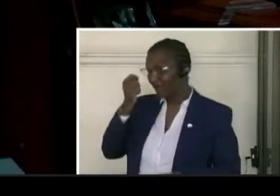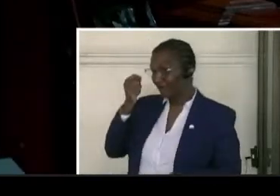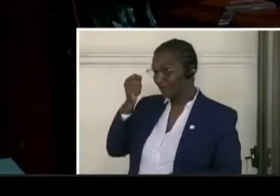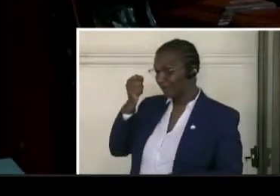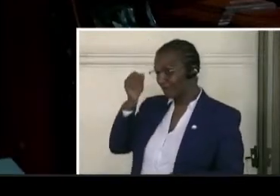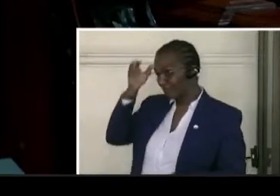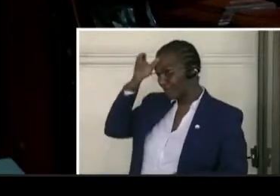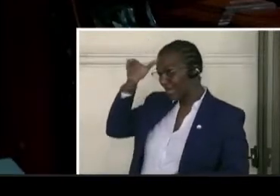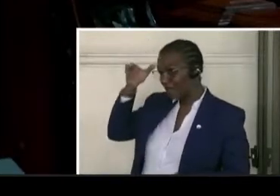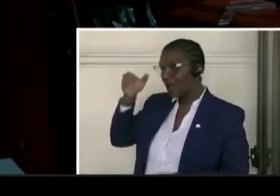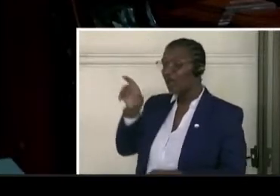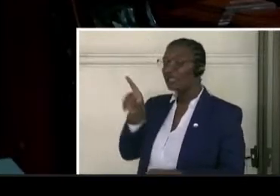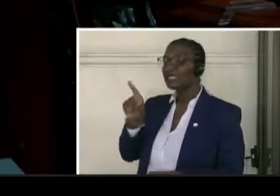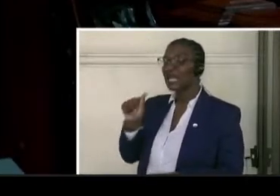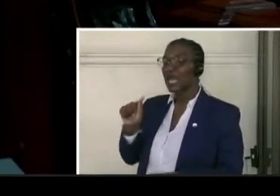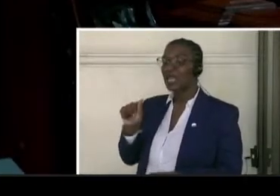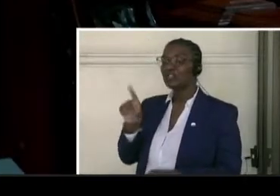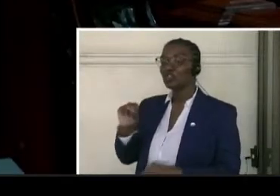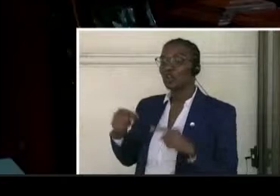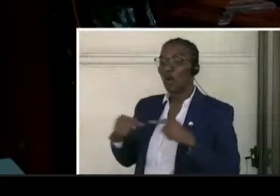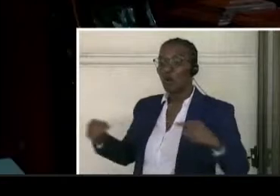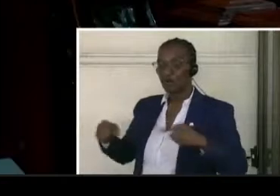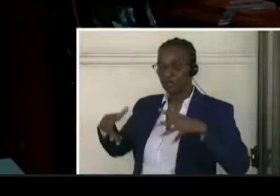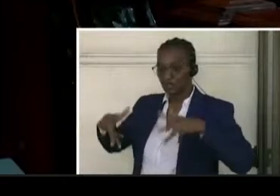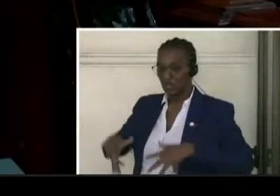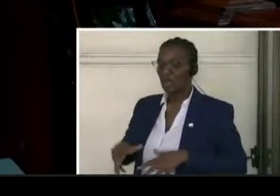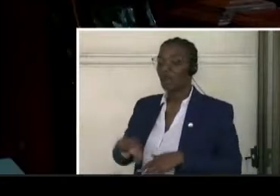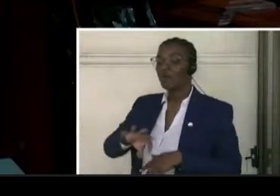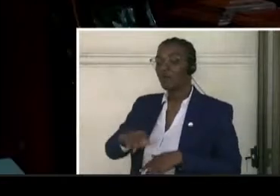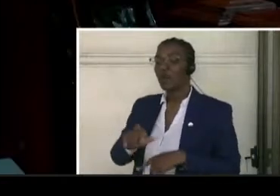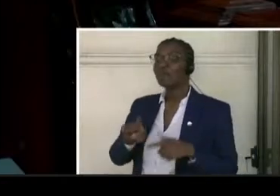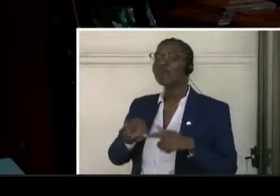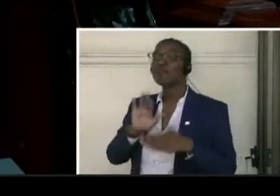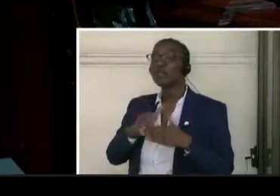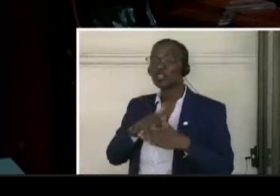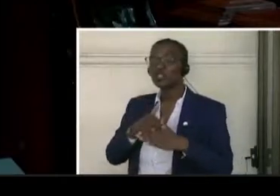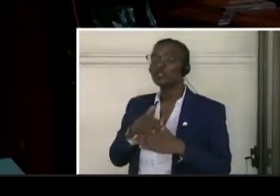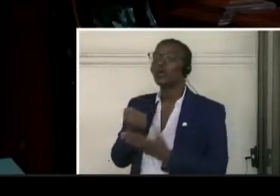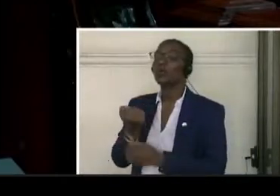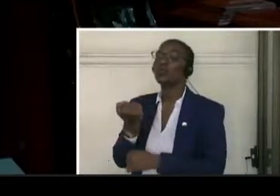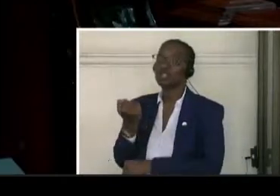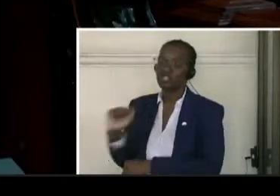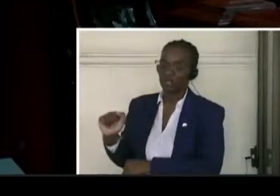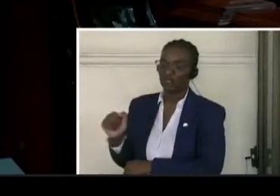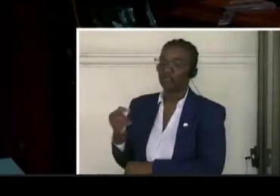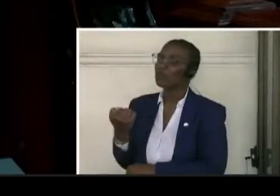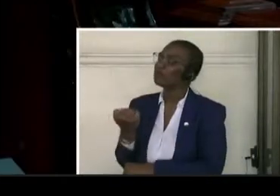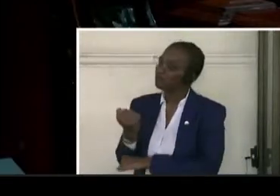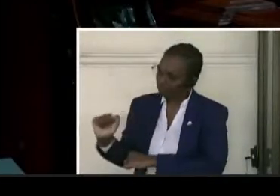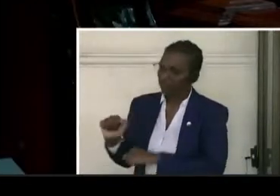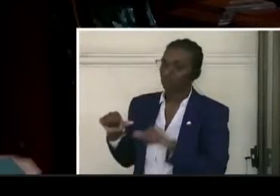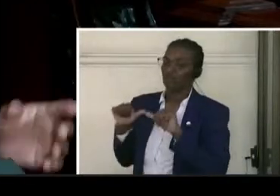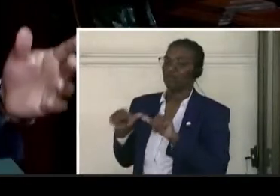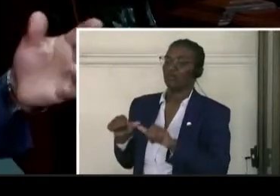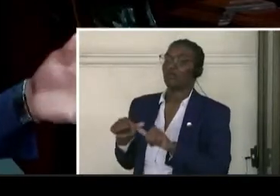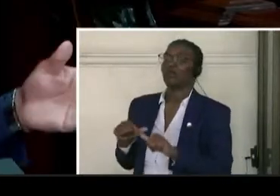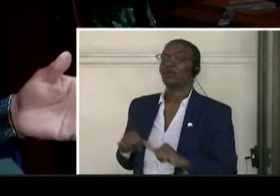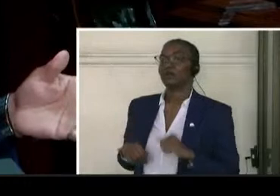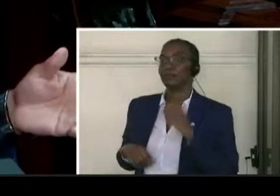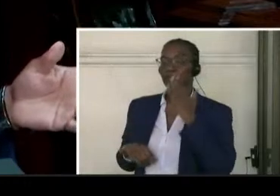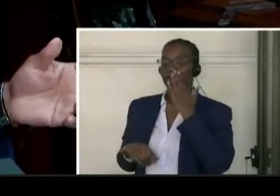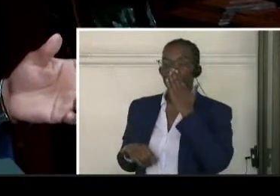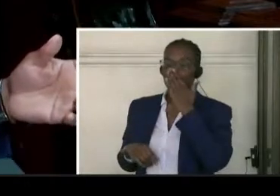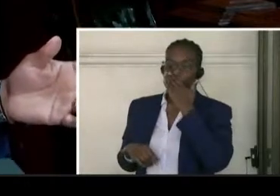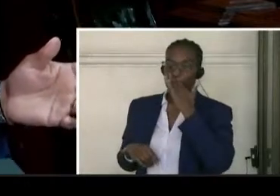now. That's why DA is no longer an opposition party in this province, because they are rejecting you and they will continue rejecting you. You are